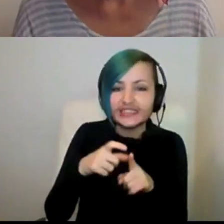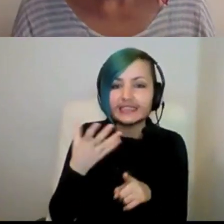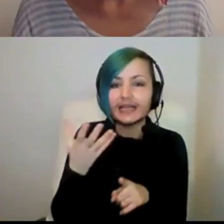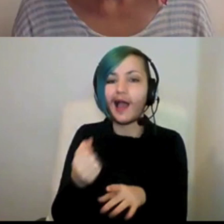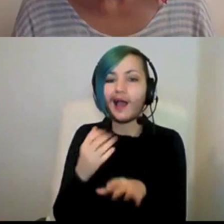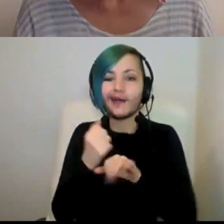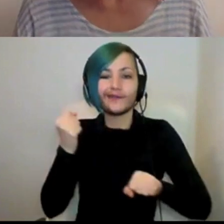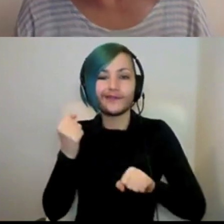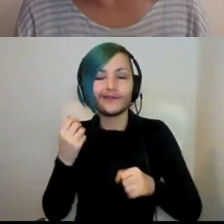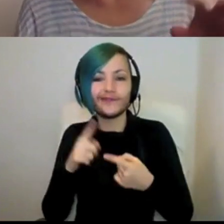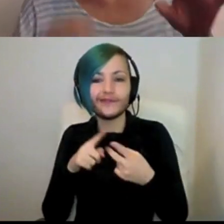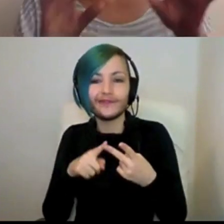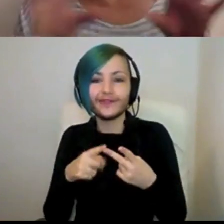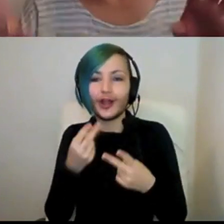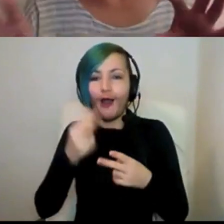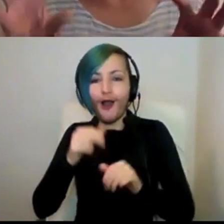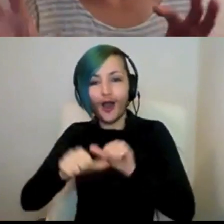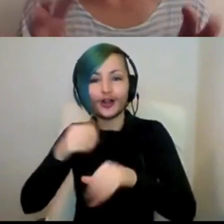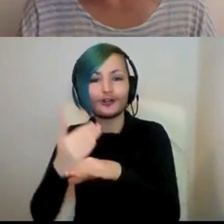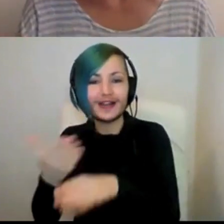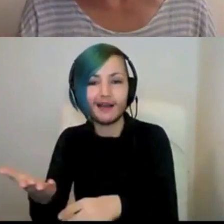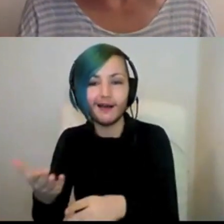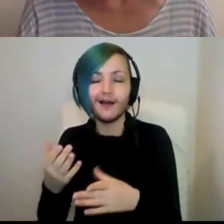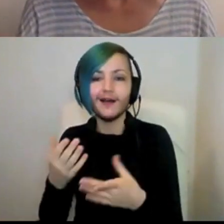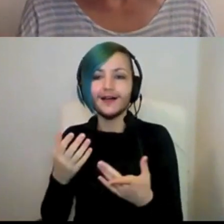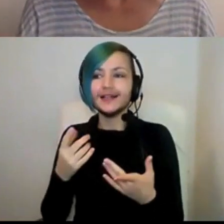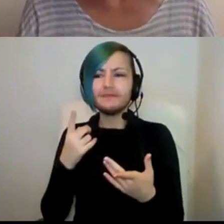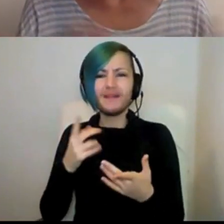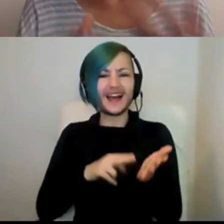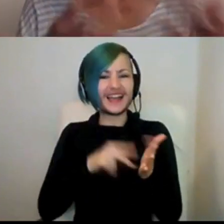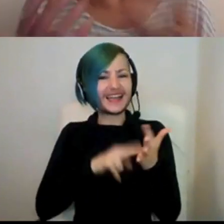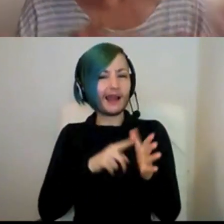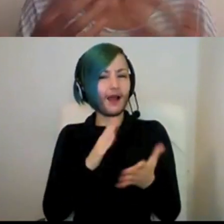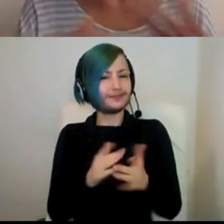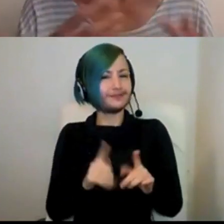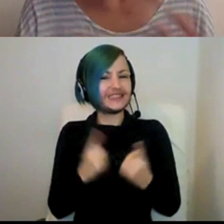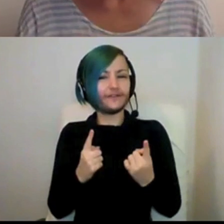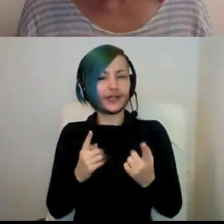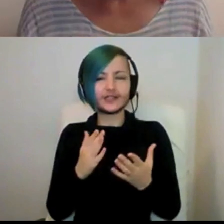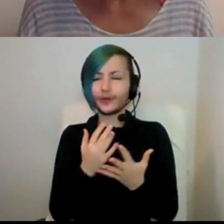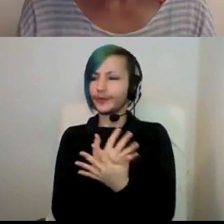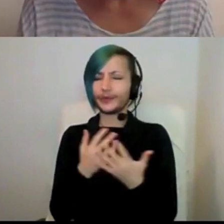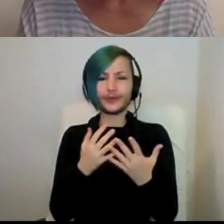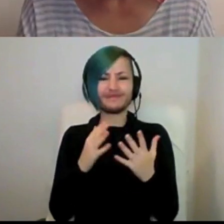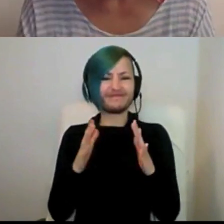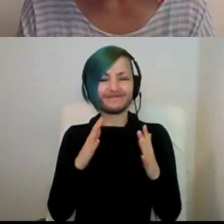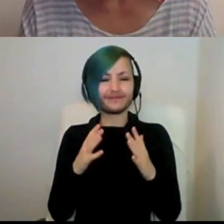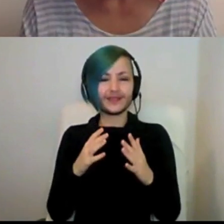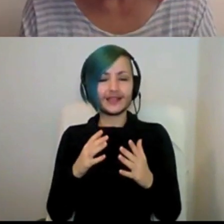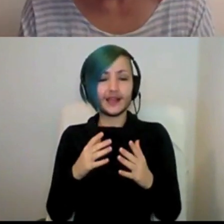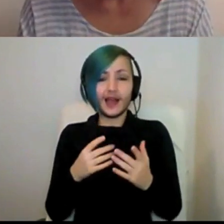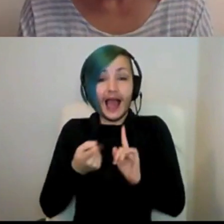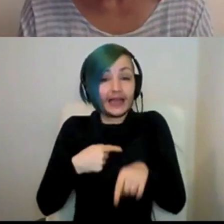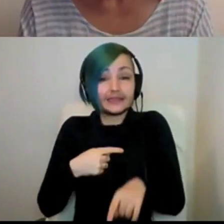of, whereas, you know, Naina's in an entirely different situation. So I find it's very hard to unpack all of this, and I'm not sure I have the answer. I